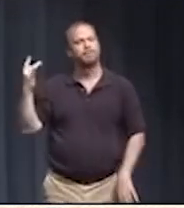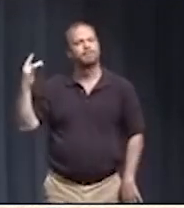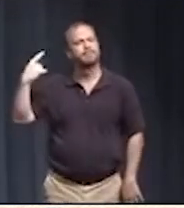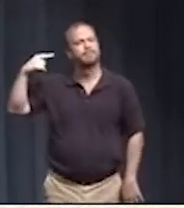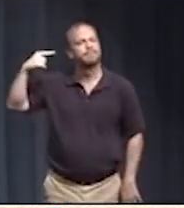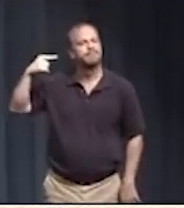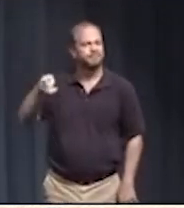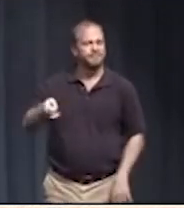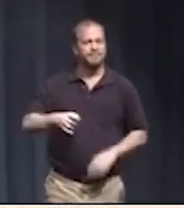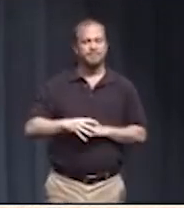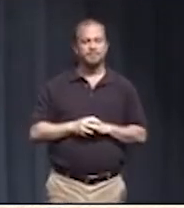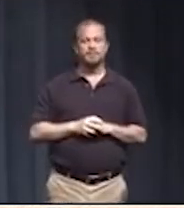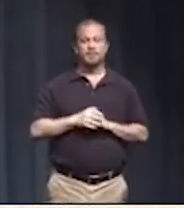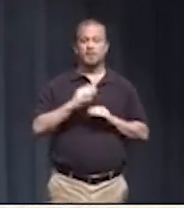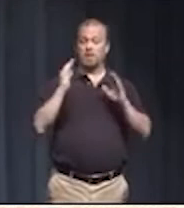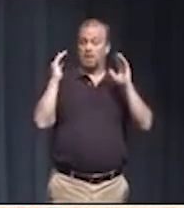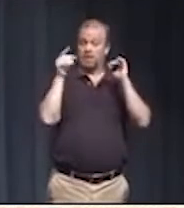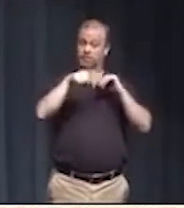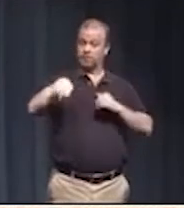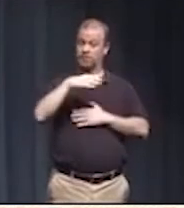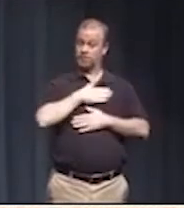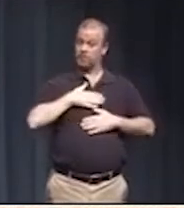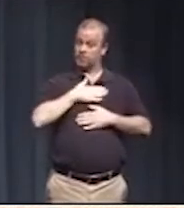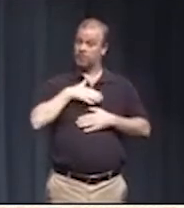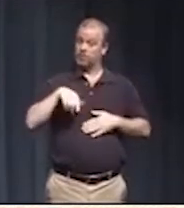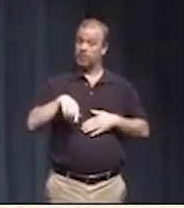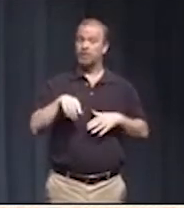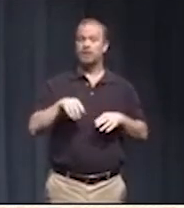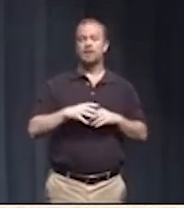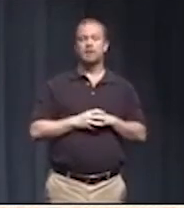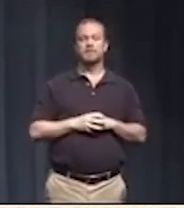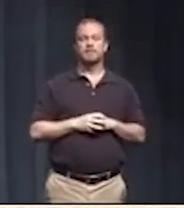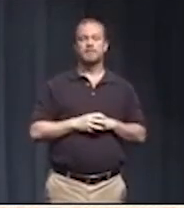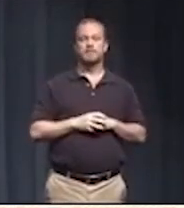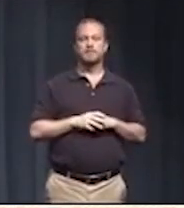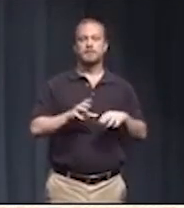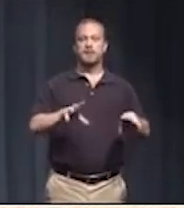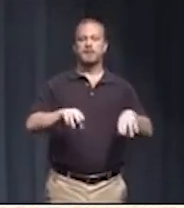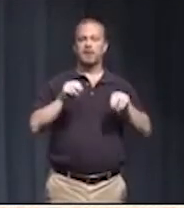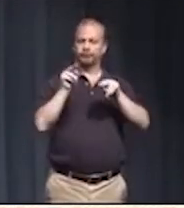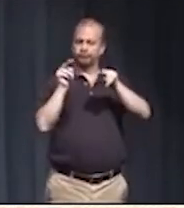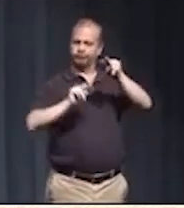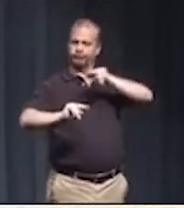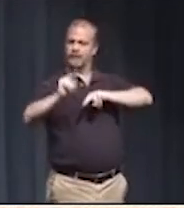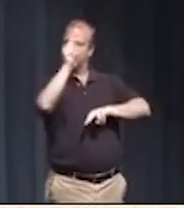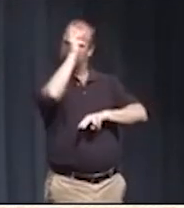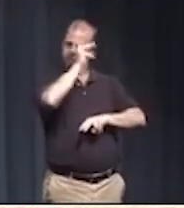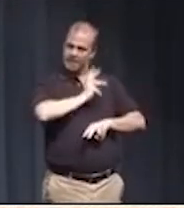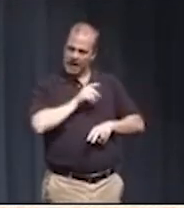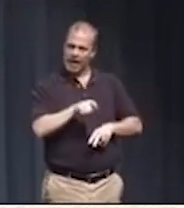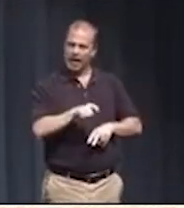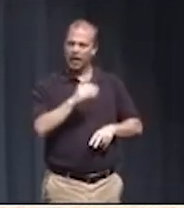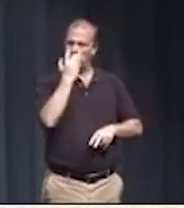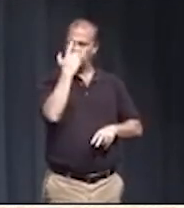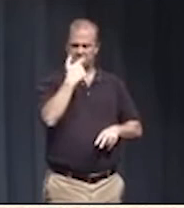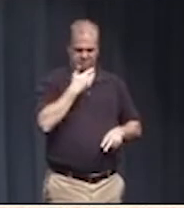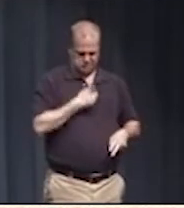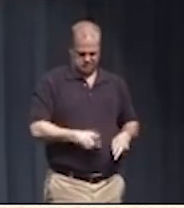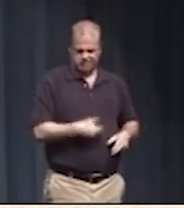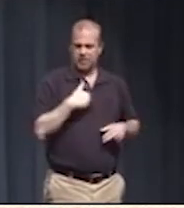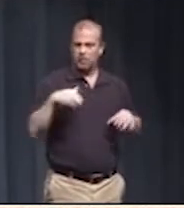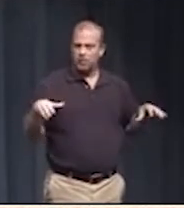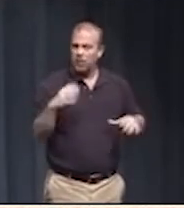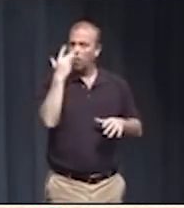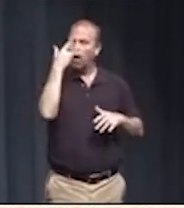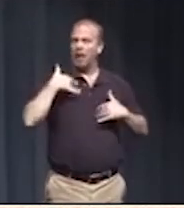So hopefully you guys will enjoy this. We're going to take a look at men and why we do the things we do, why we behave